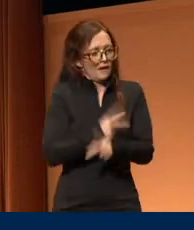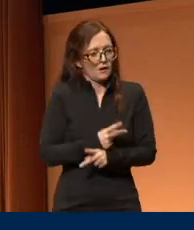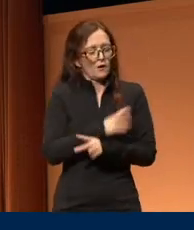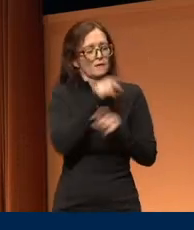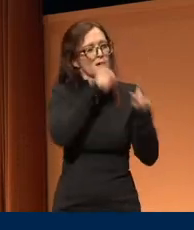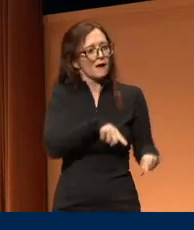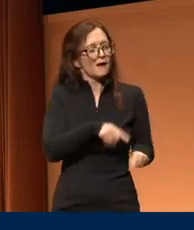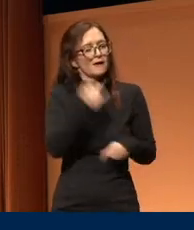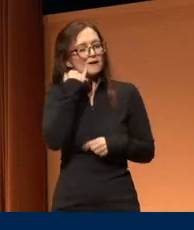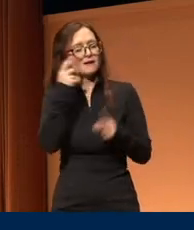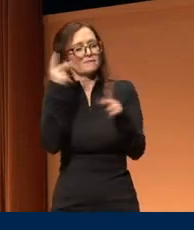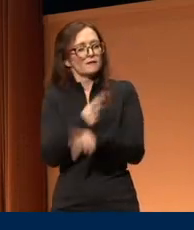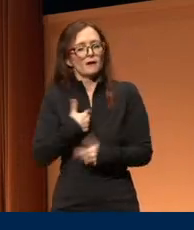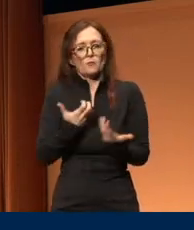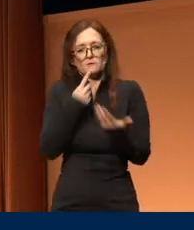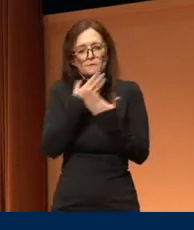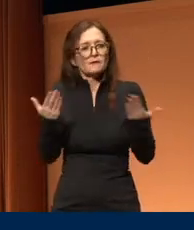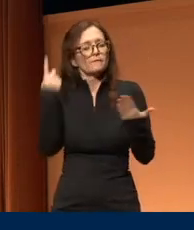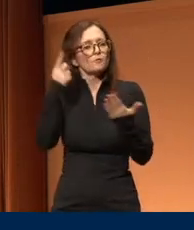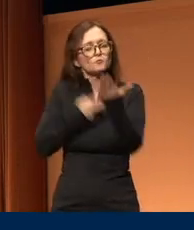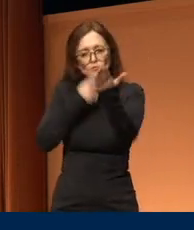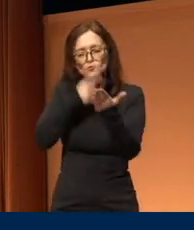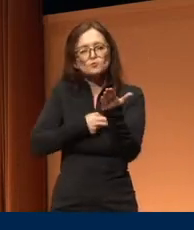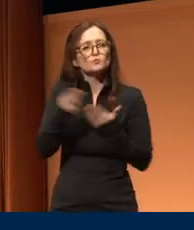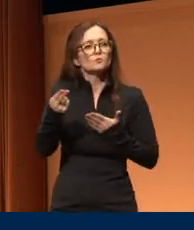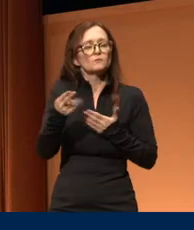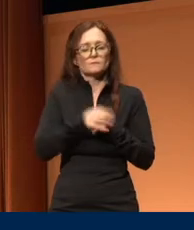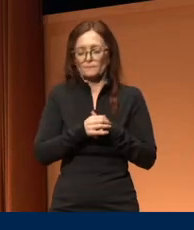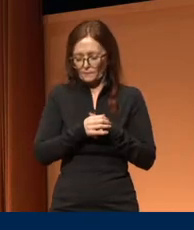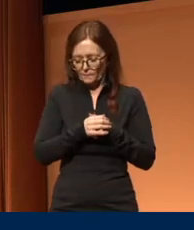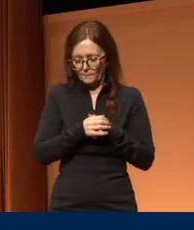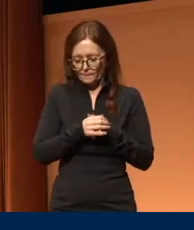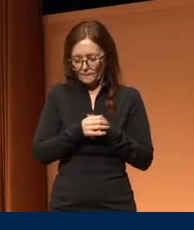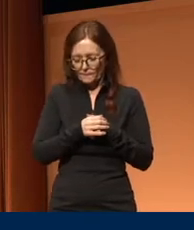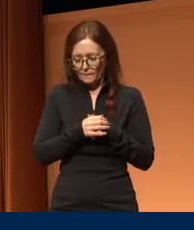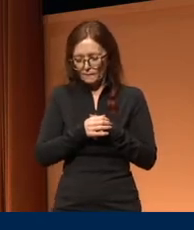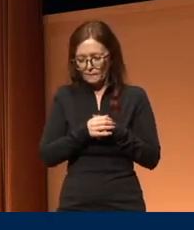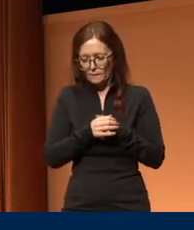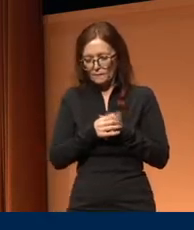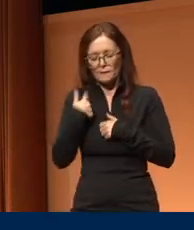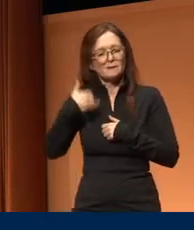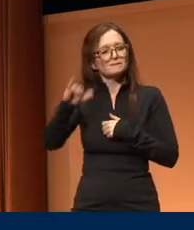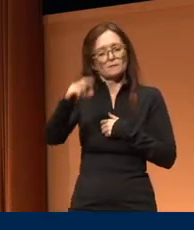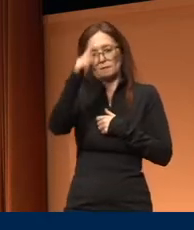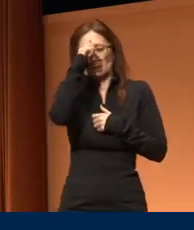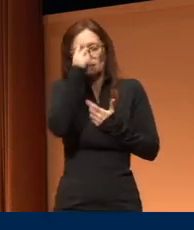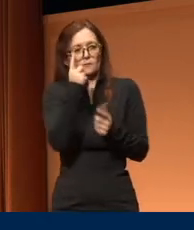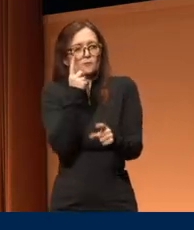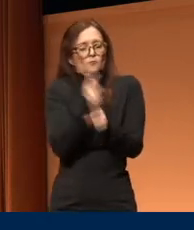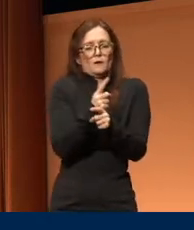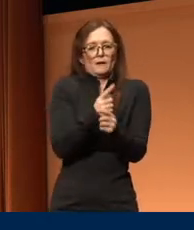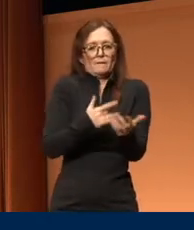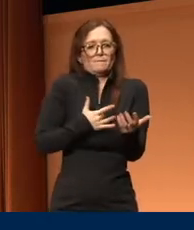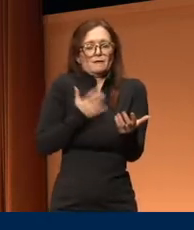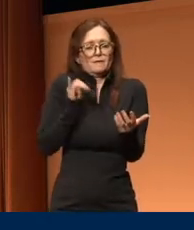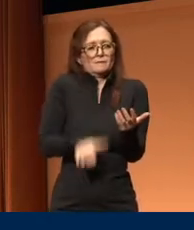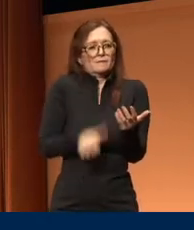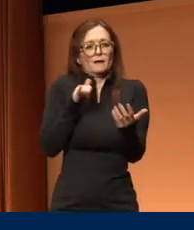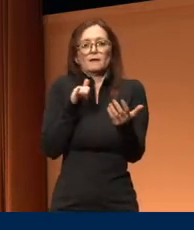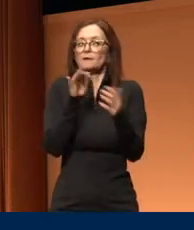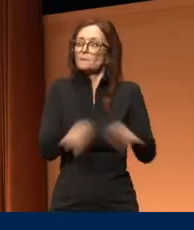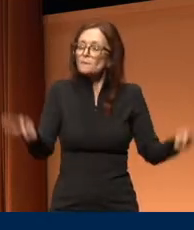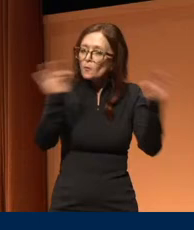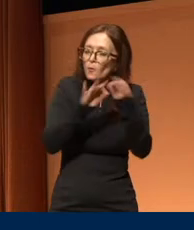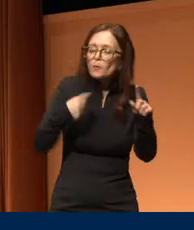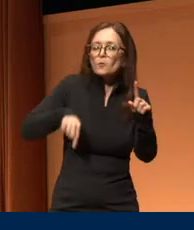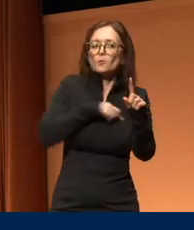is this something that I propose to call truth with a small t. I still think this is the right view, on condition that we take a thin